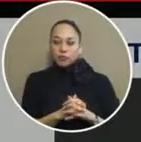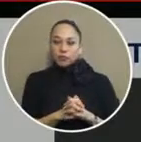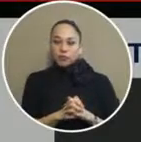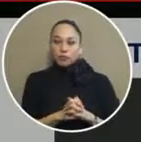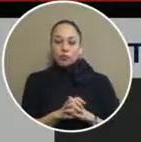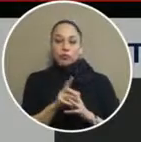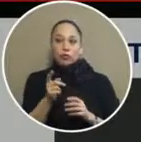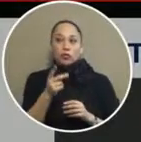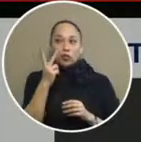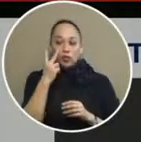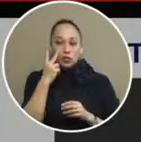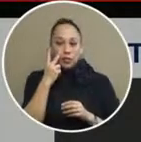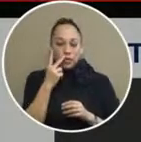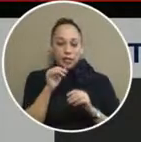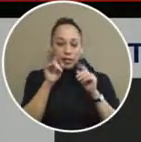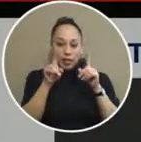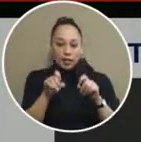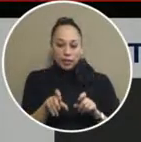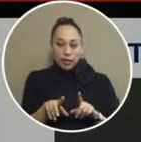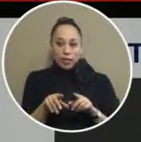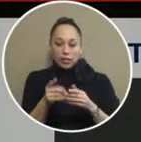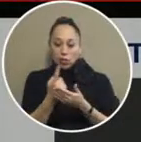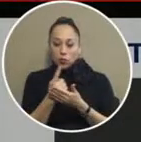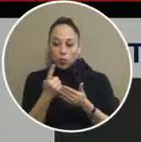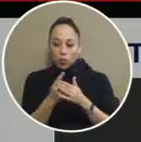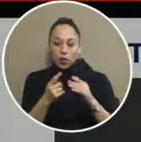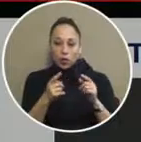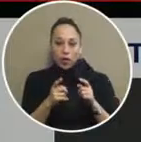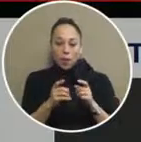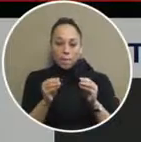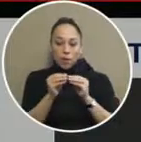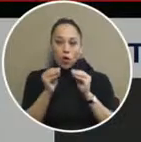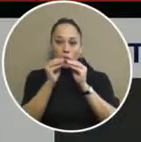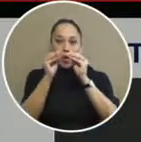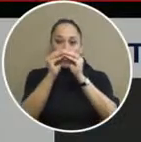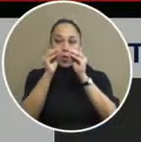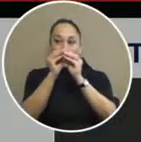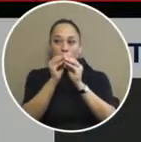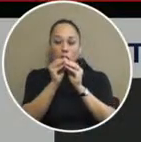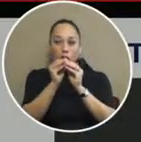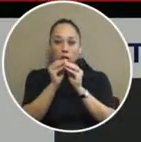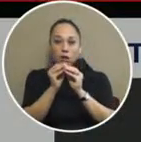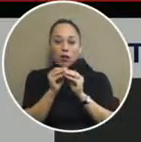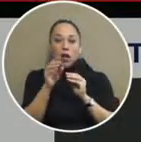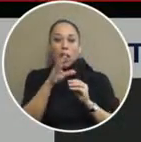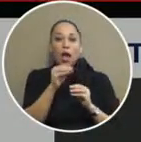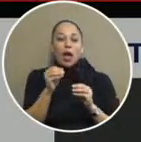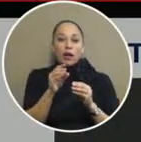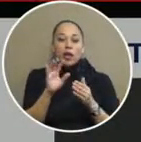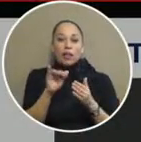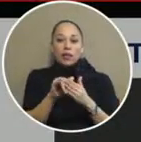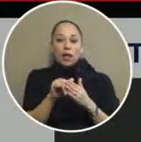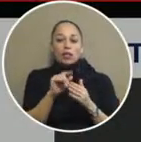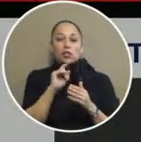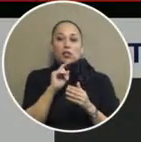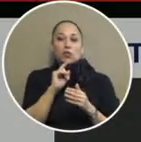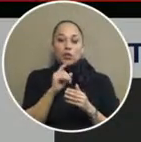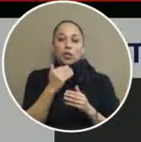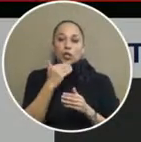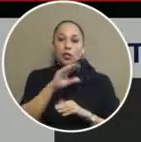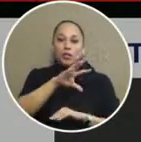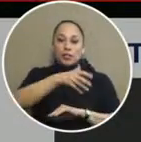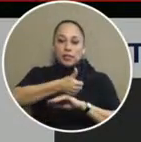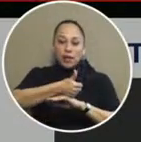If we see a nice increase by weeks, and we're following up on the CDC weeks, and it's a very